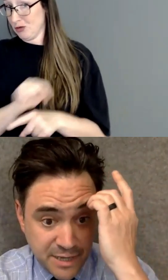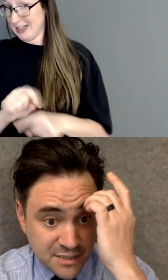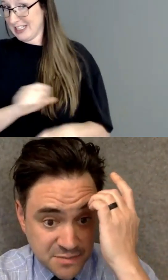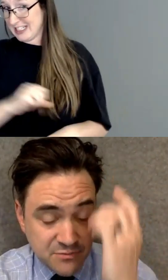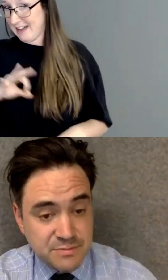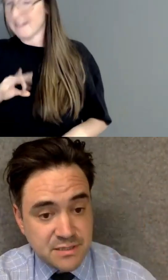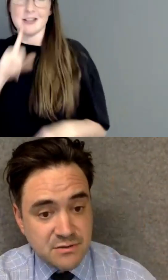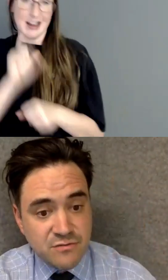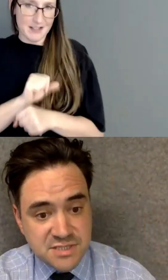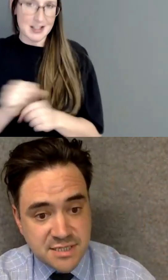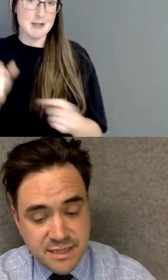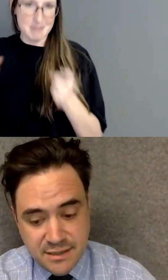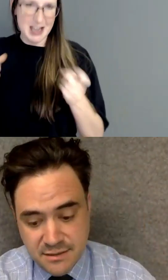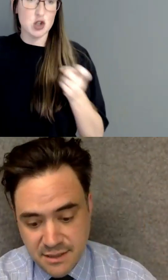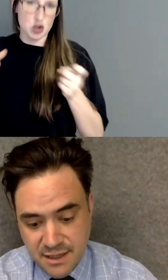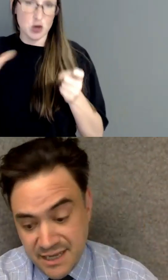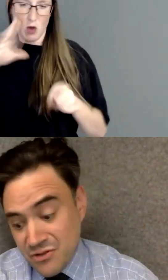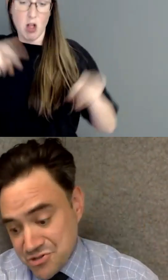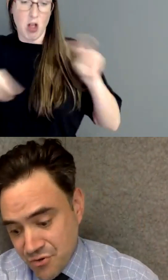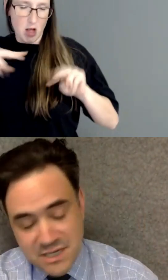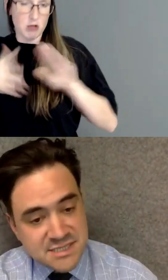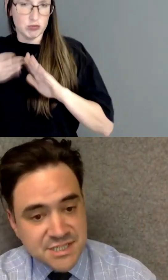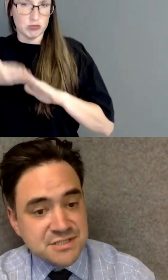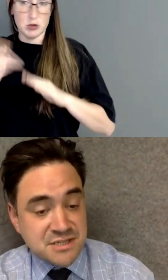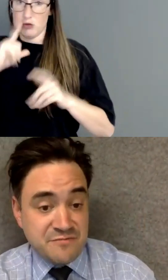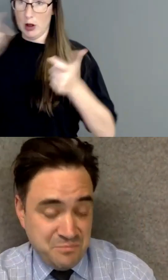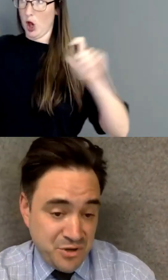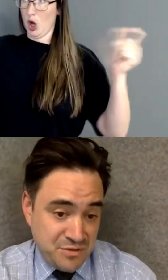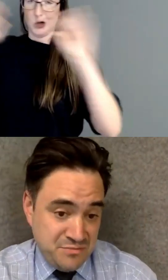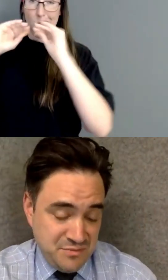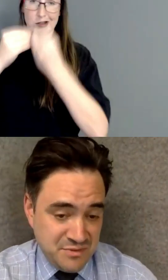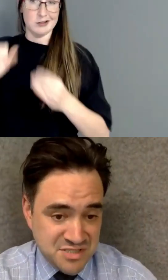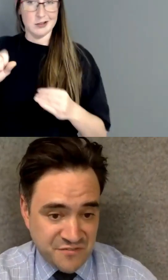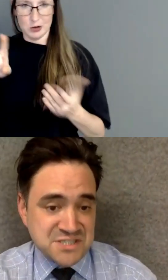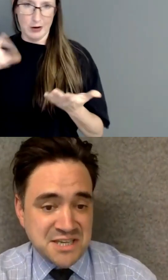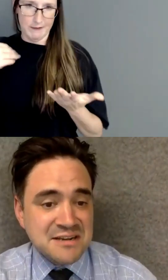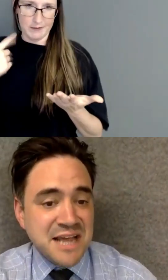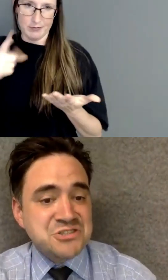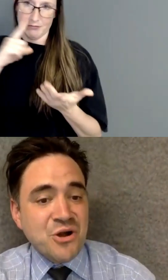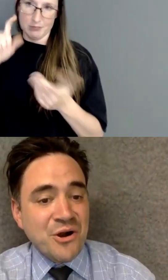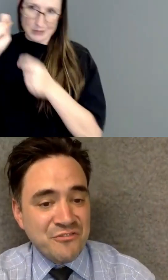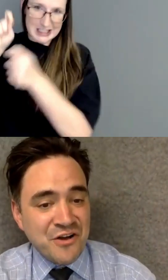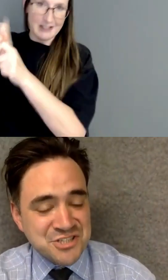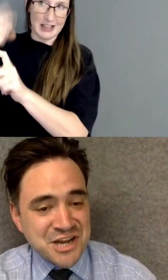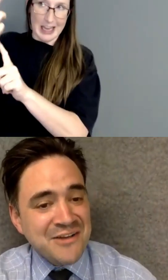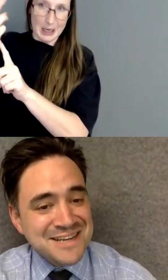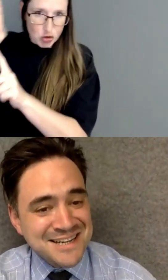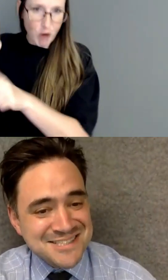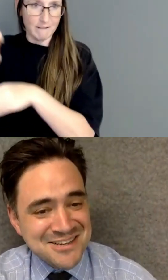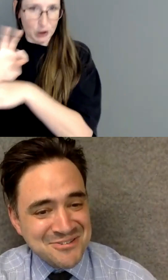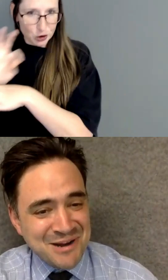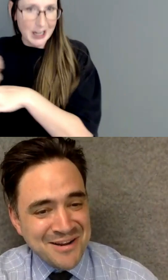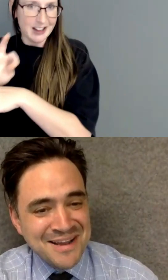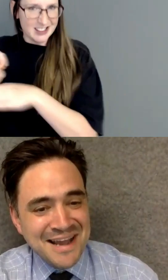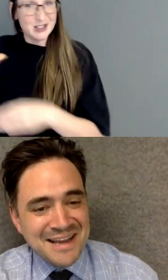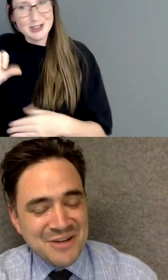definitely management would be overseeing that. In larger organizations, you have pretty sophisticated HR functionalities